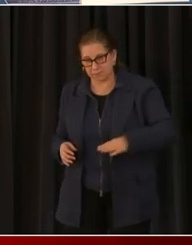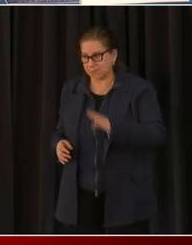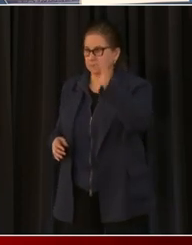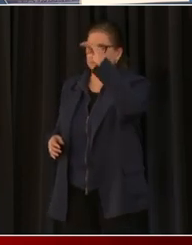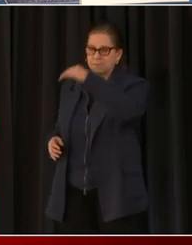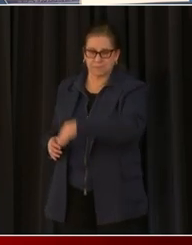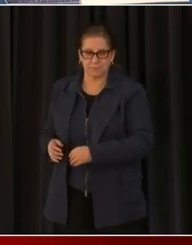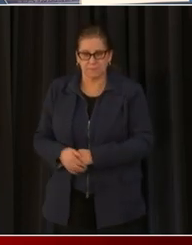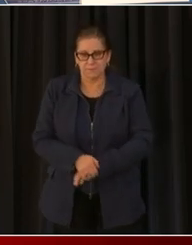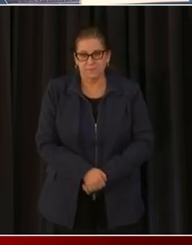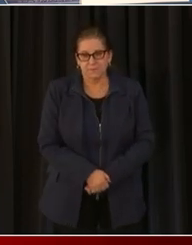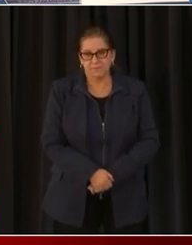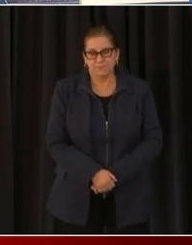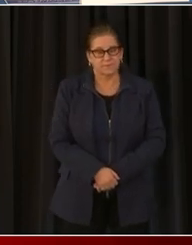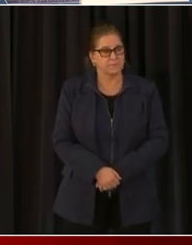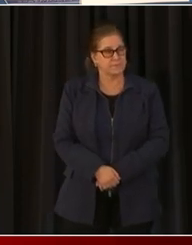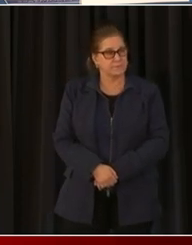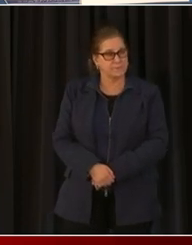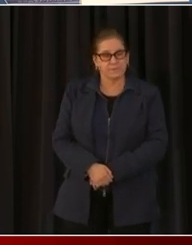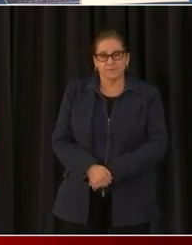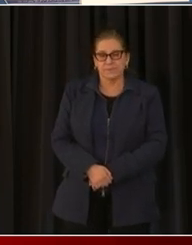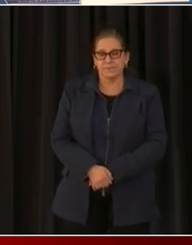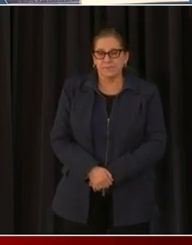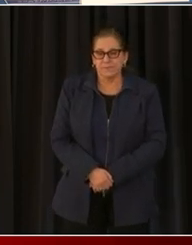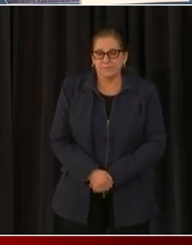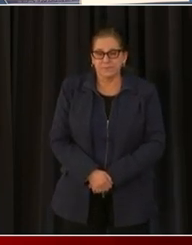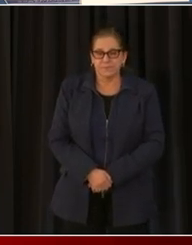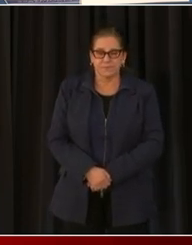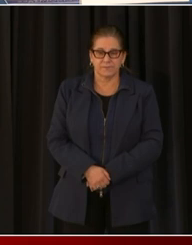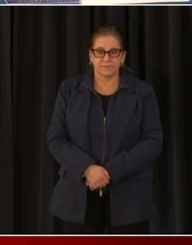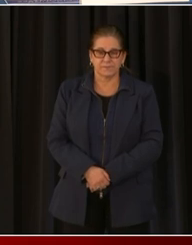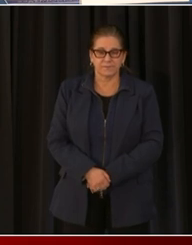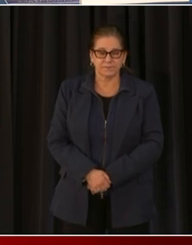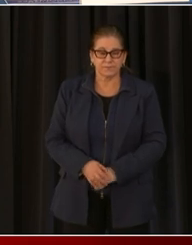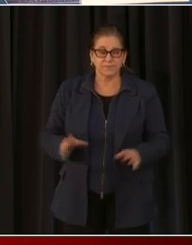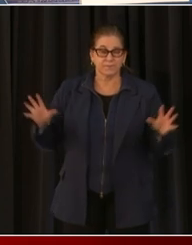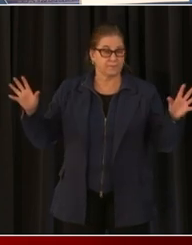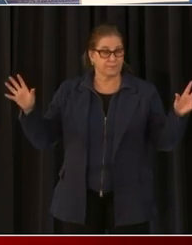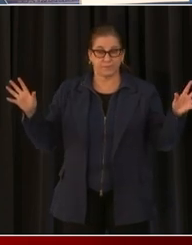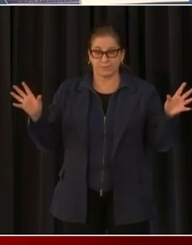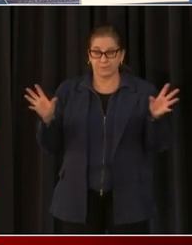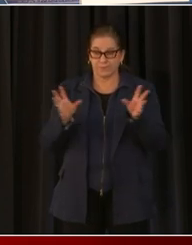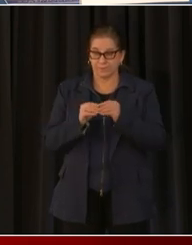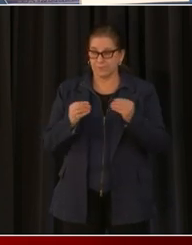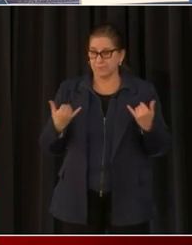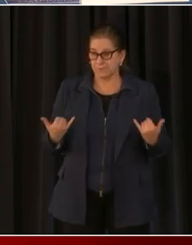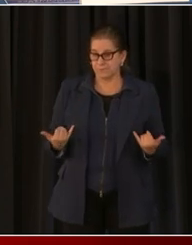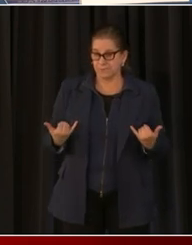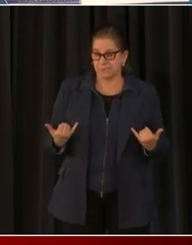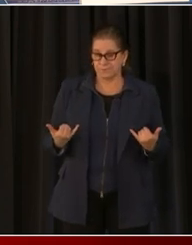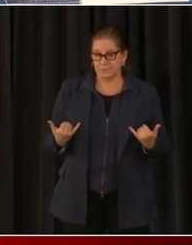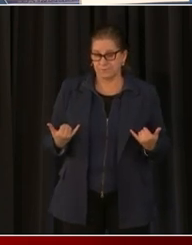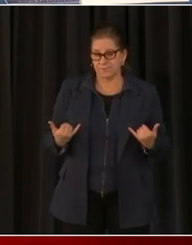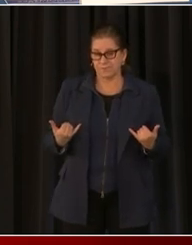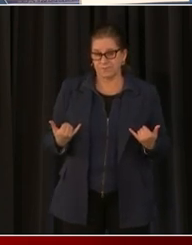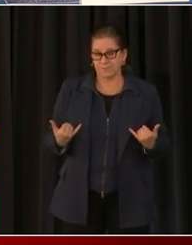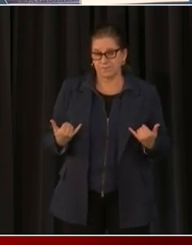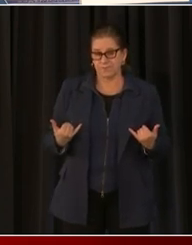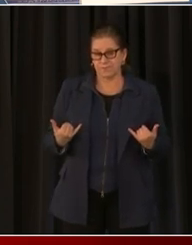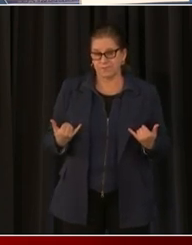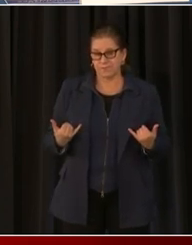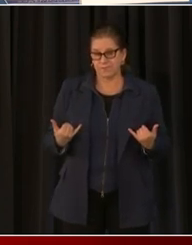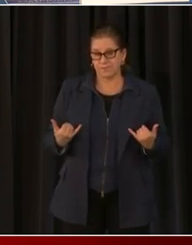they were in the springtime. The total tally of this is what reflects what has been our experience, unfortunately, with having